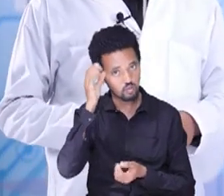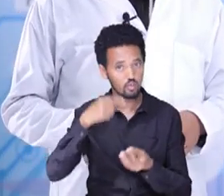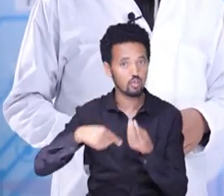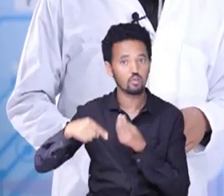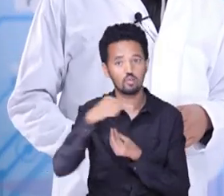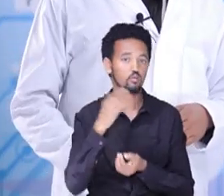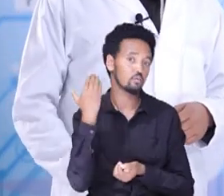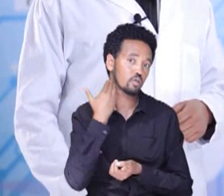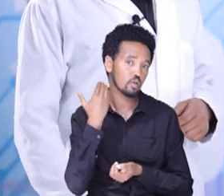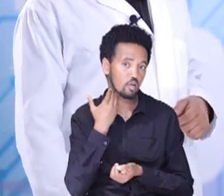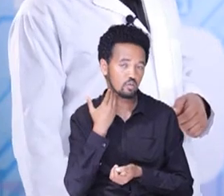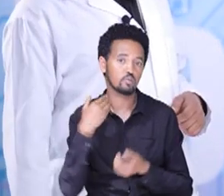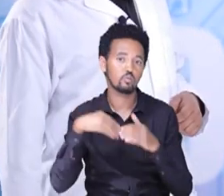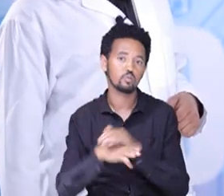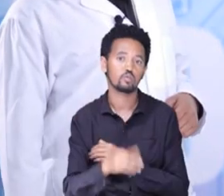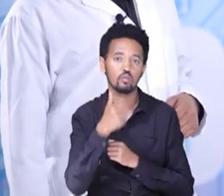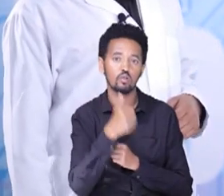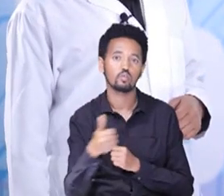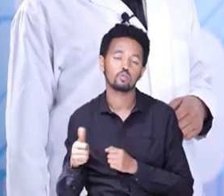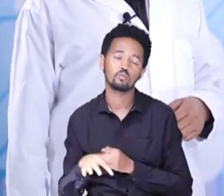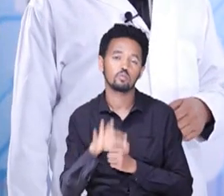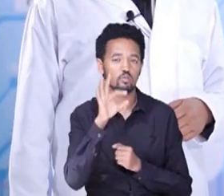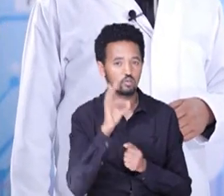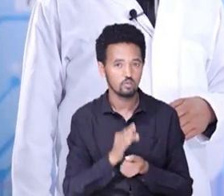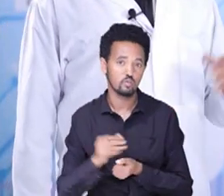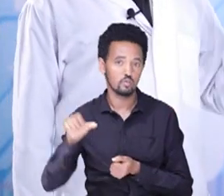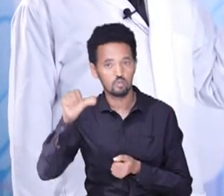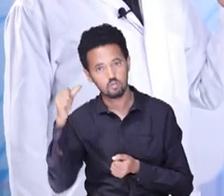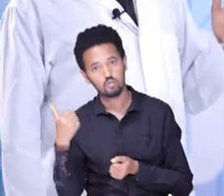Mercato in Addis Ababa. The other one,